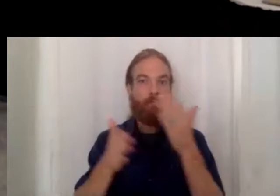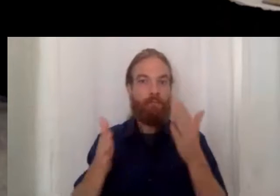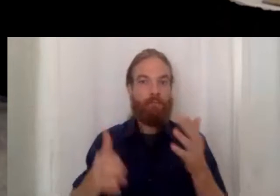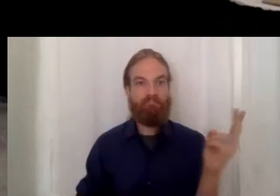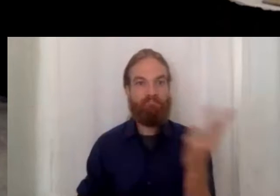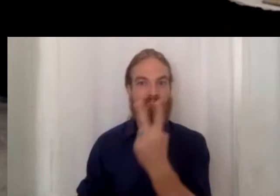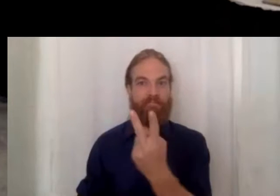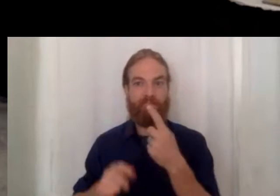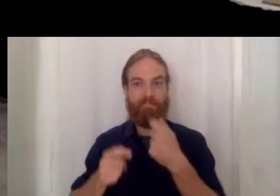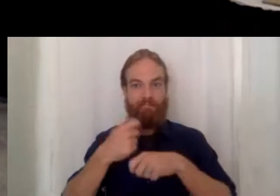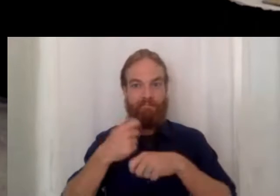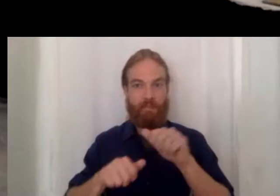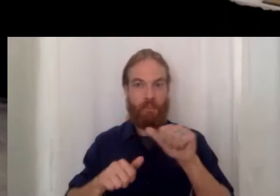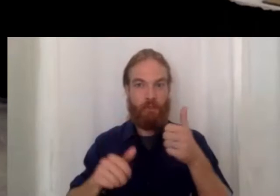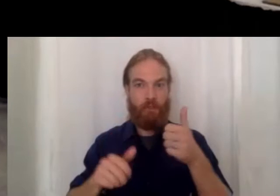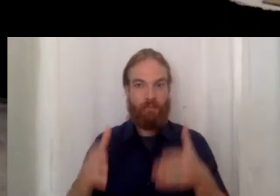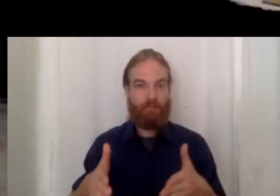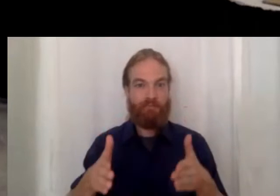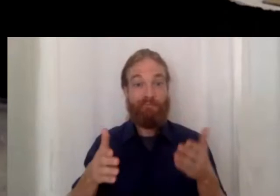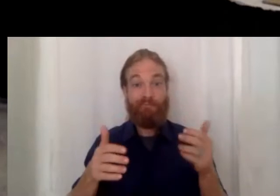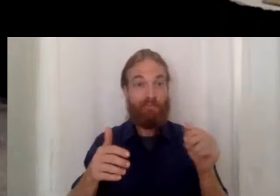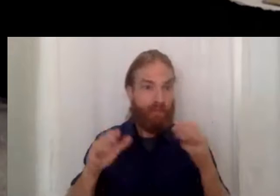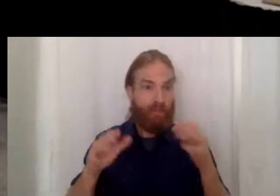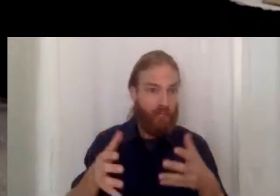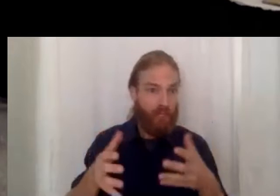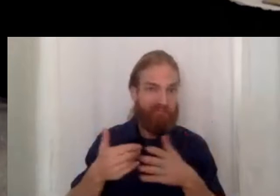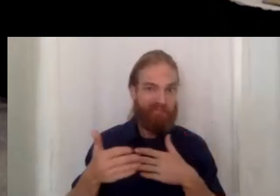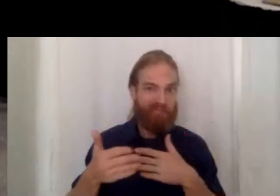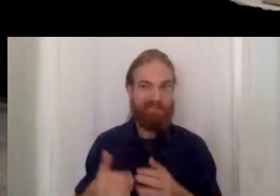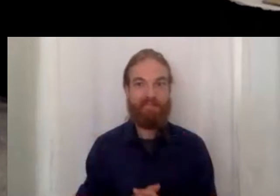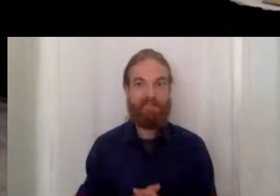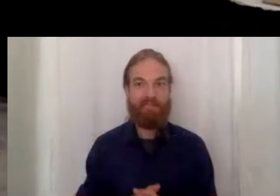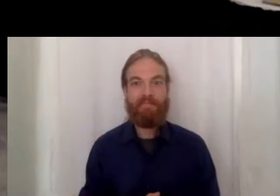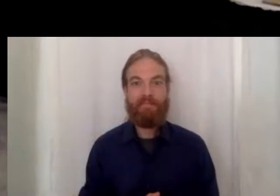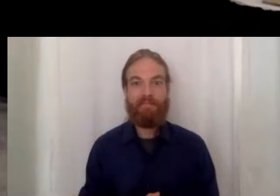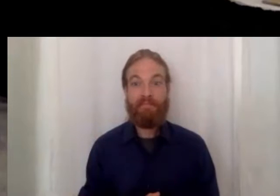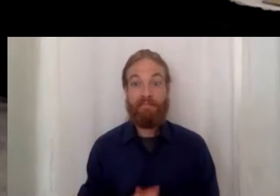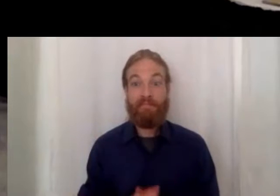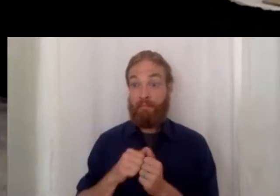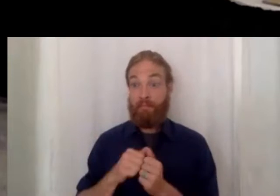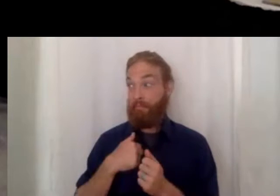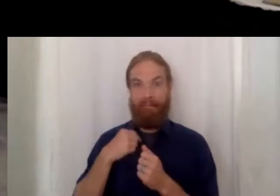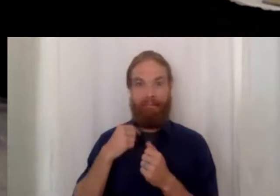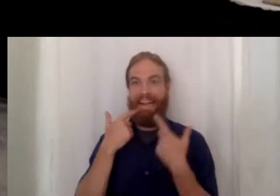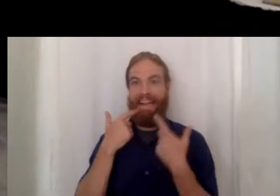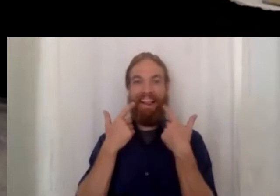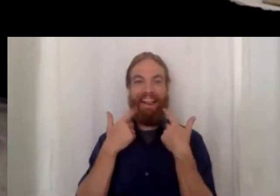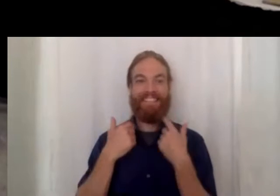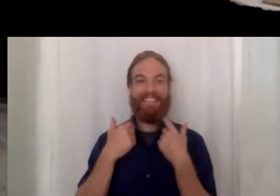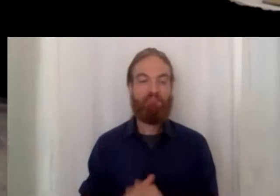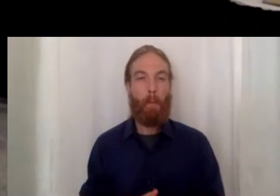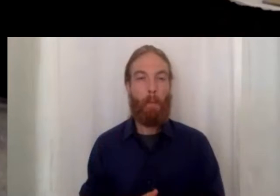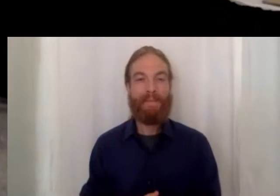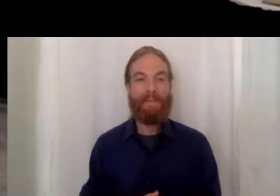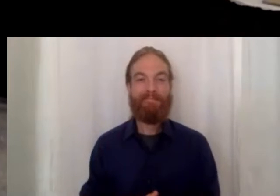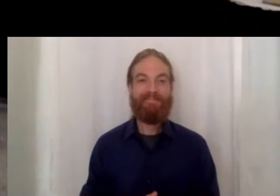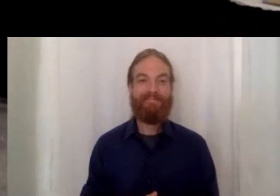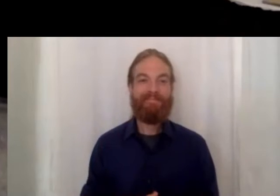Multiple. Sorry. That's right. Sorry. I know, it was, if we could have you, Dr.